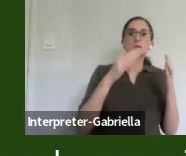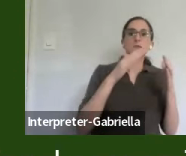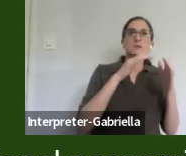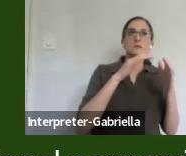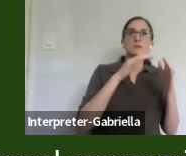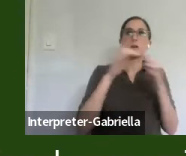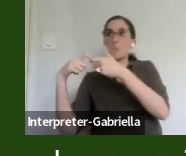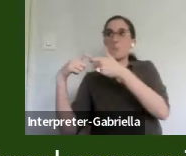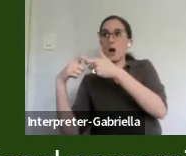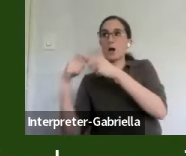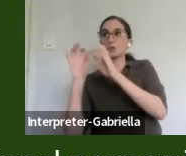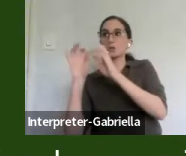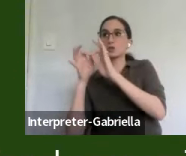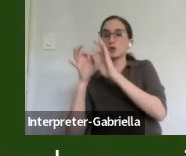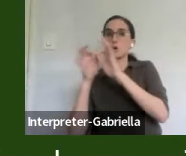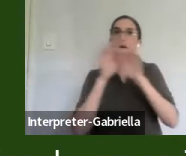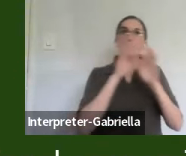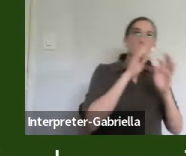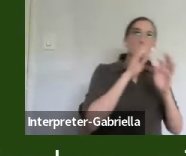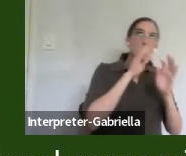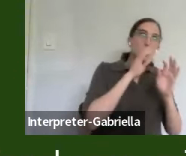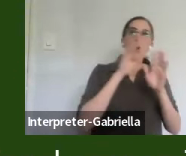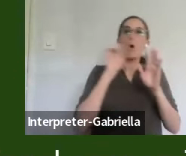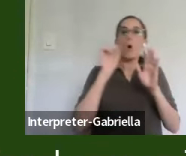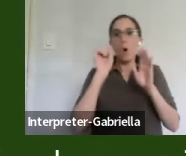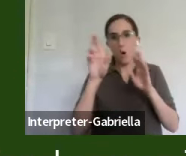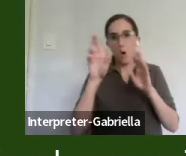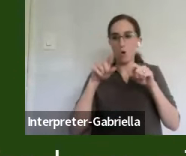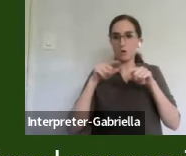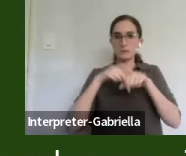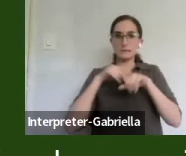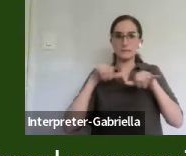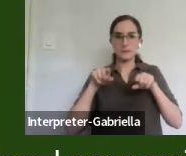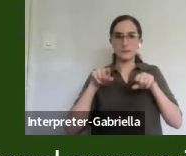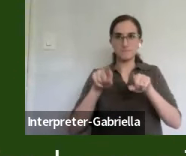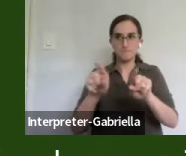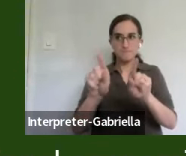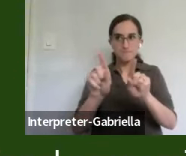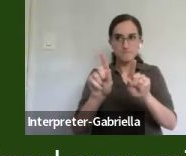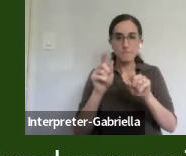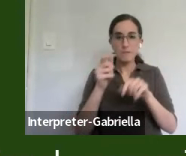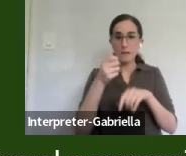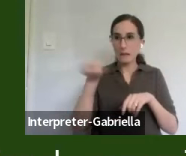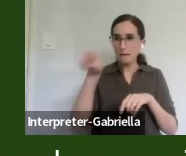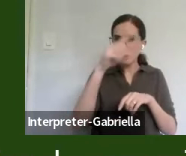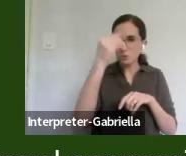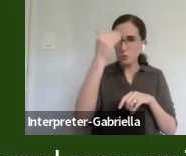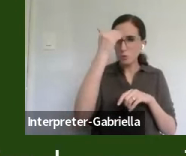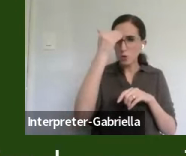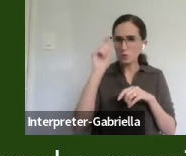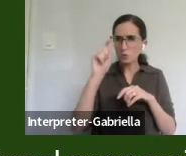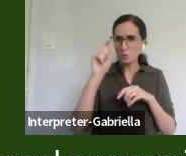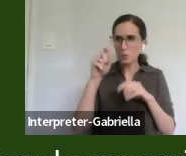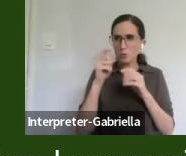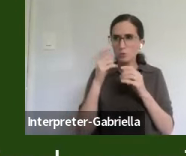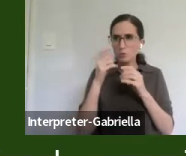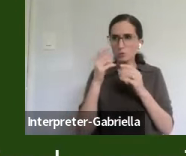the case, we'll have to pause after every English phrasing. Does anyone know the setup? I apologize for the interruption.